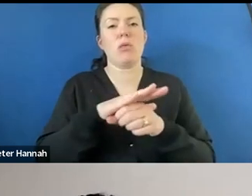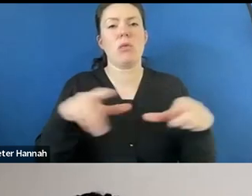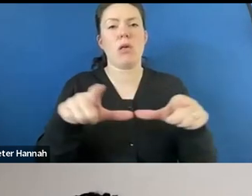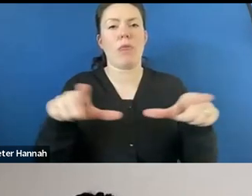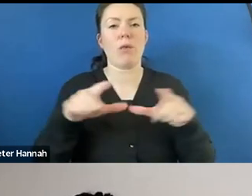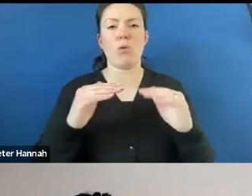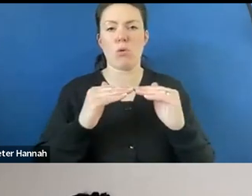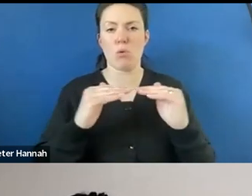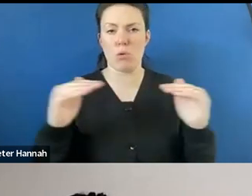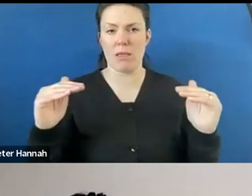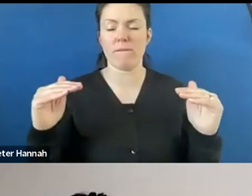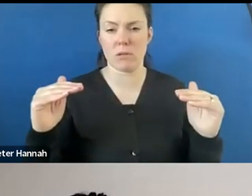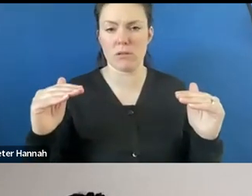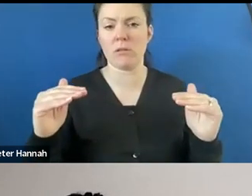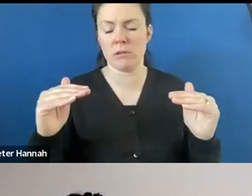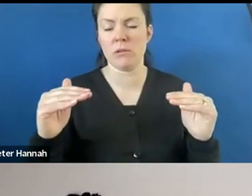level.